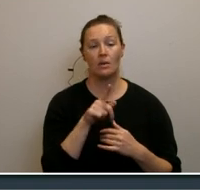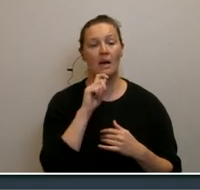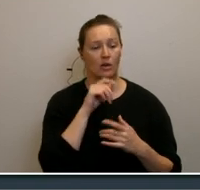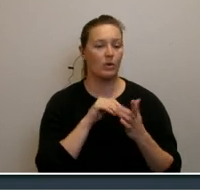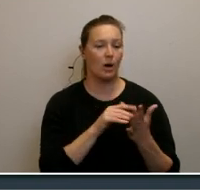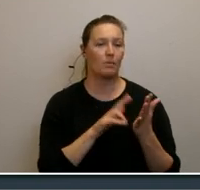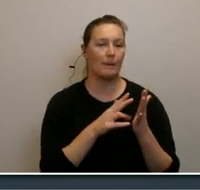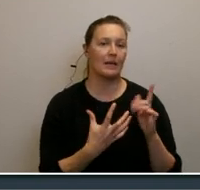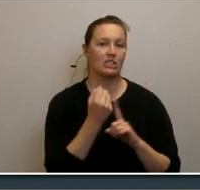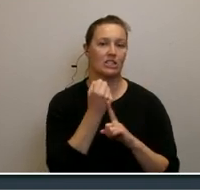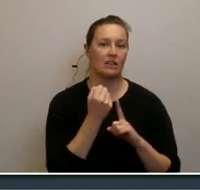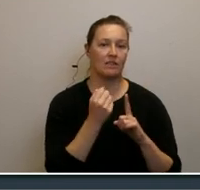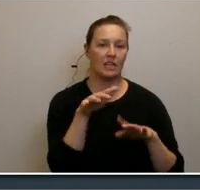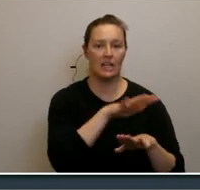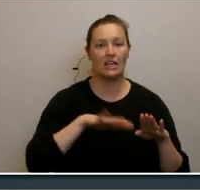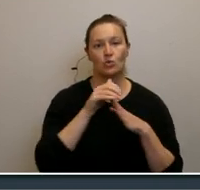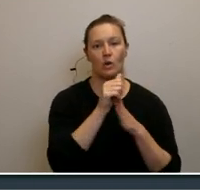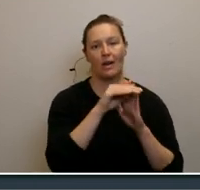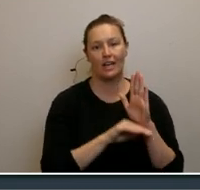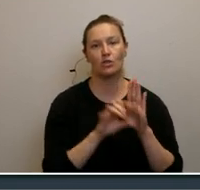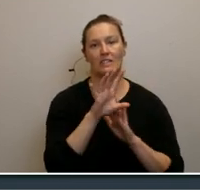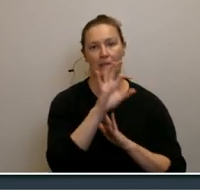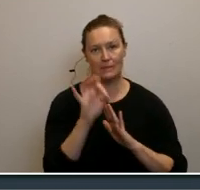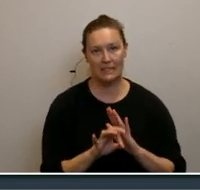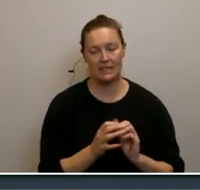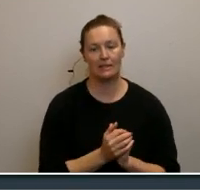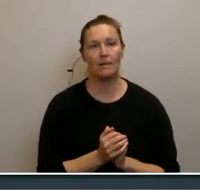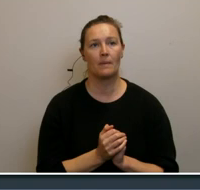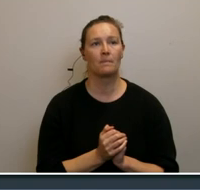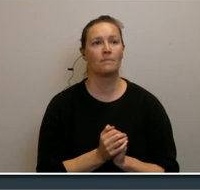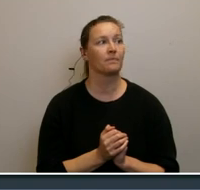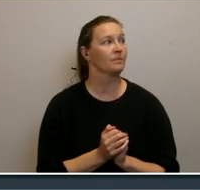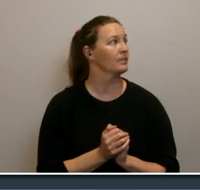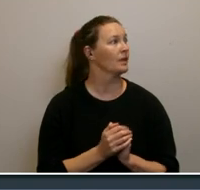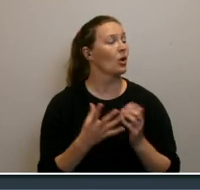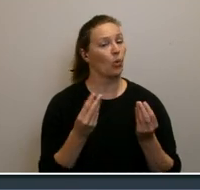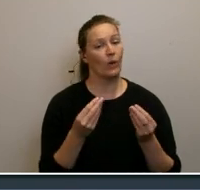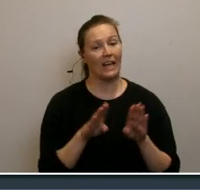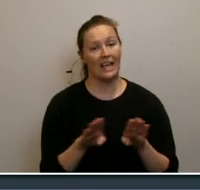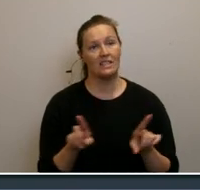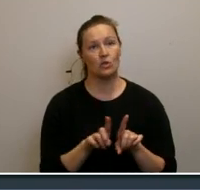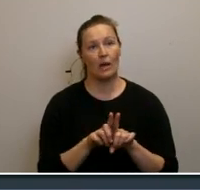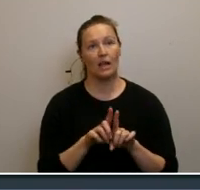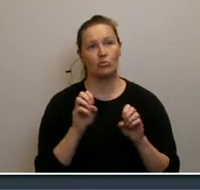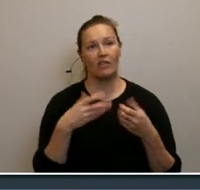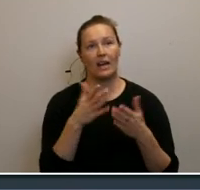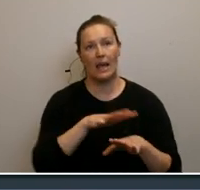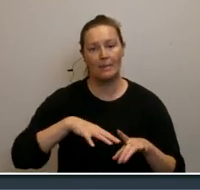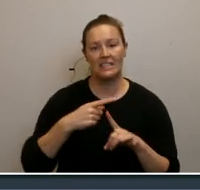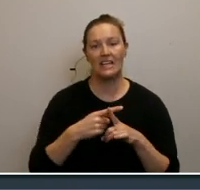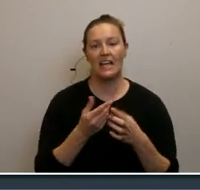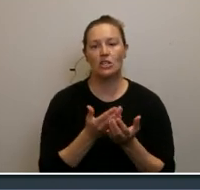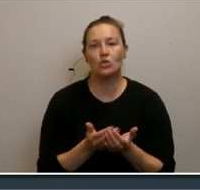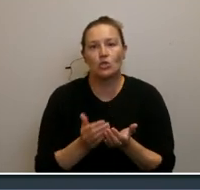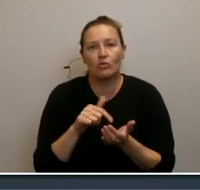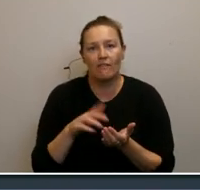national guidelines of 10%. Wetlands also provide habitat and nursery for a diverse range of